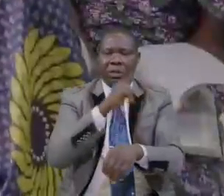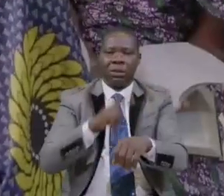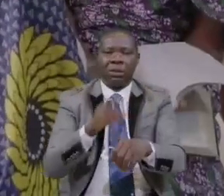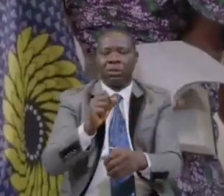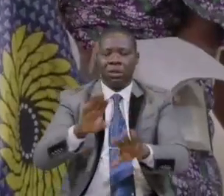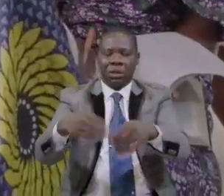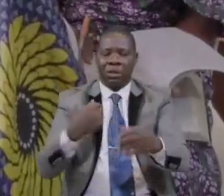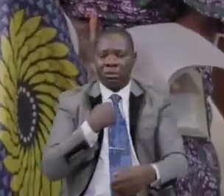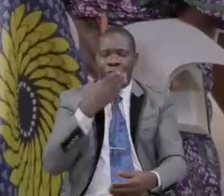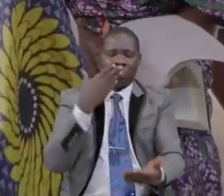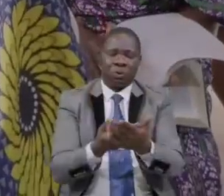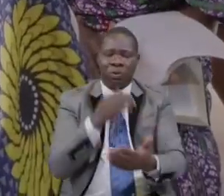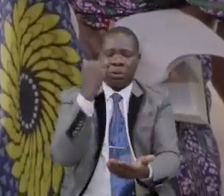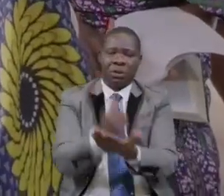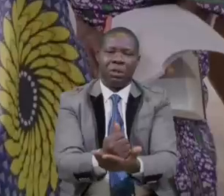Amen.